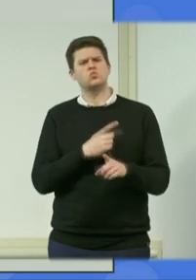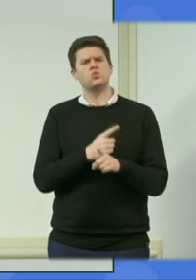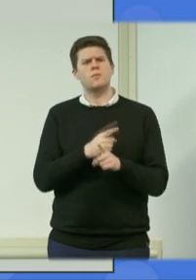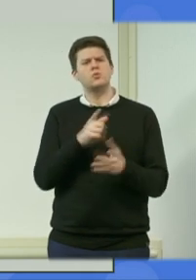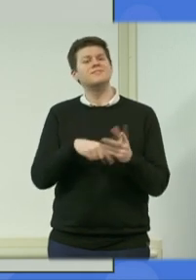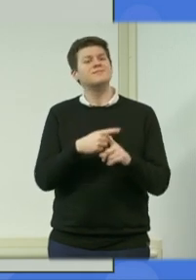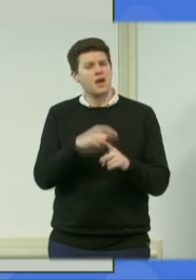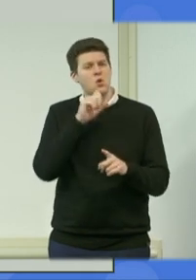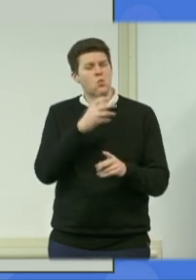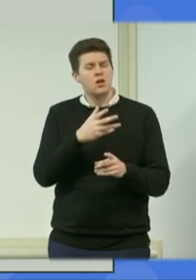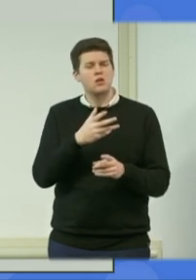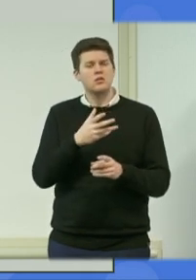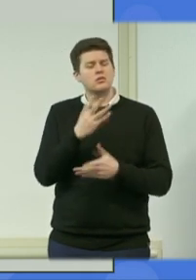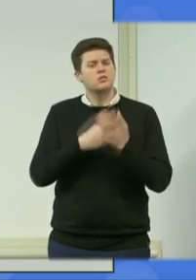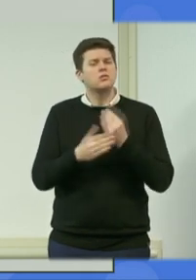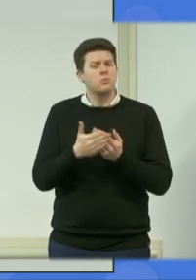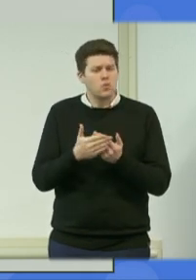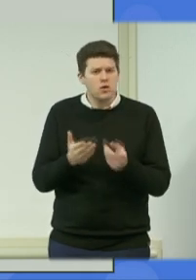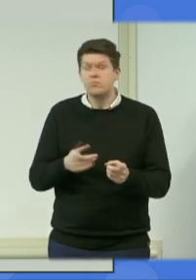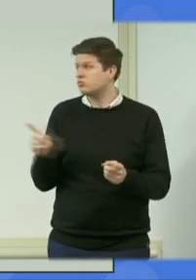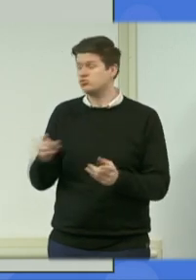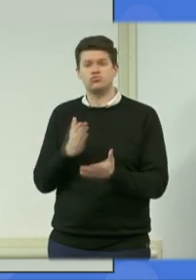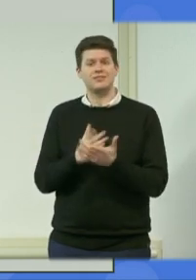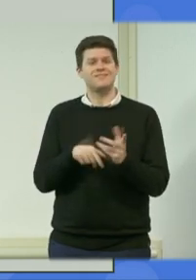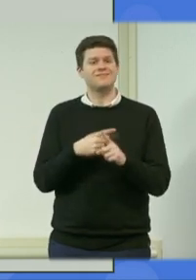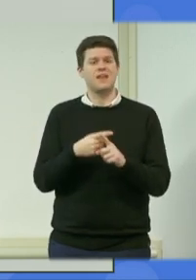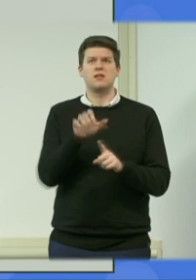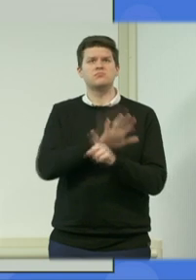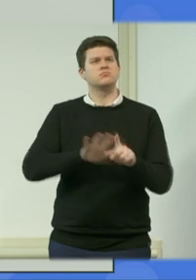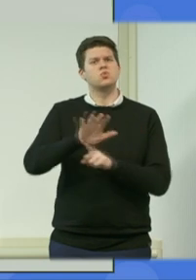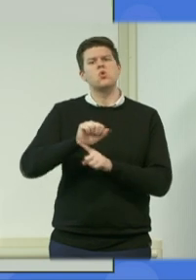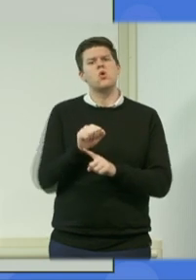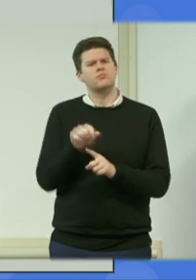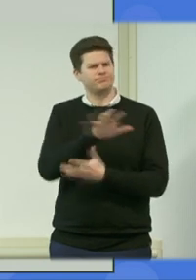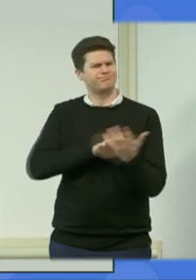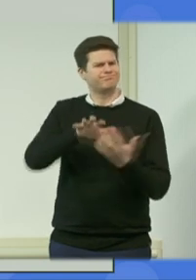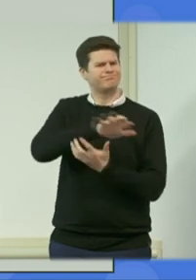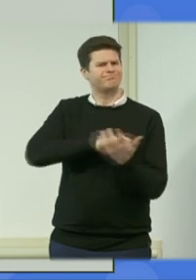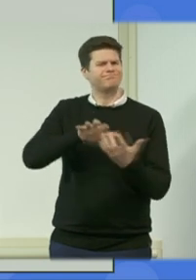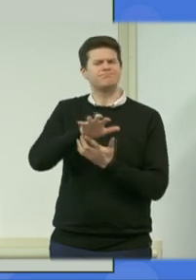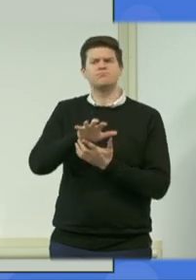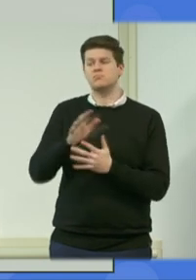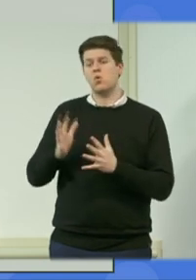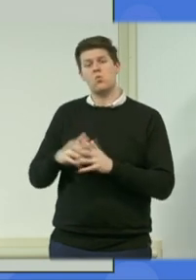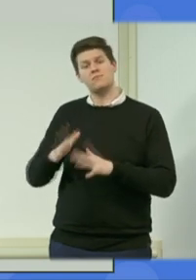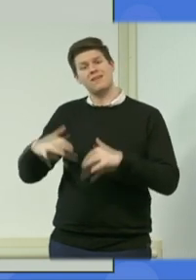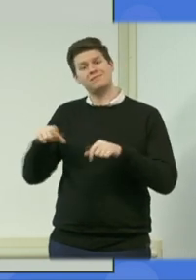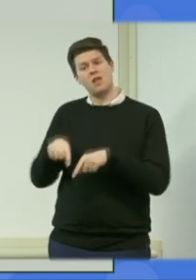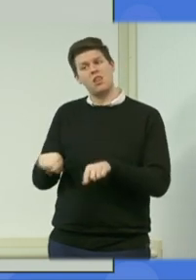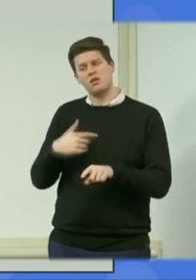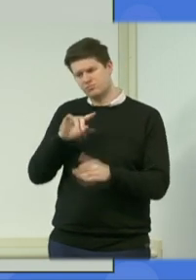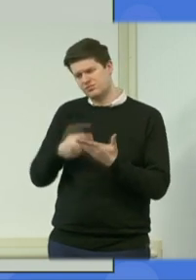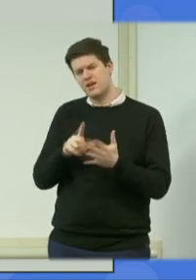you know, again, the tax landscape in Scotland is pretty complex. There are taxes that are set and raised by Westminster. There are